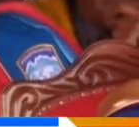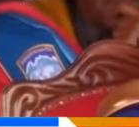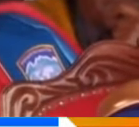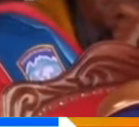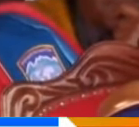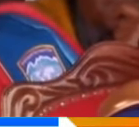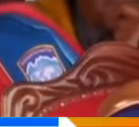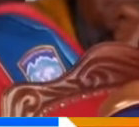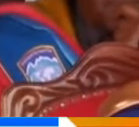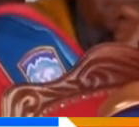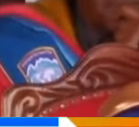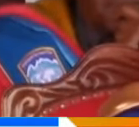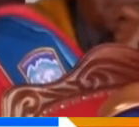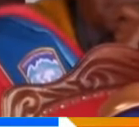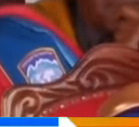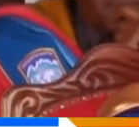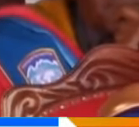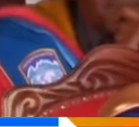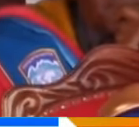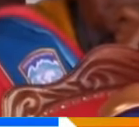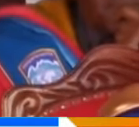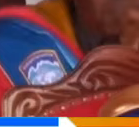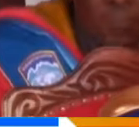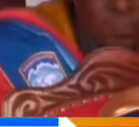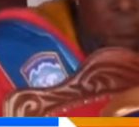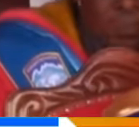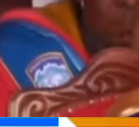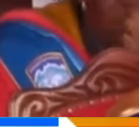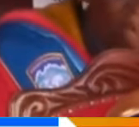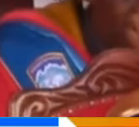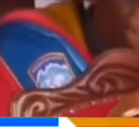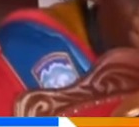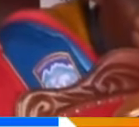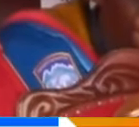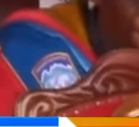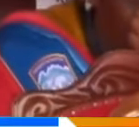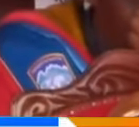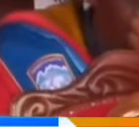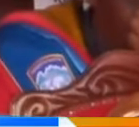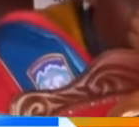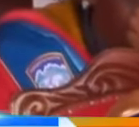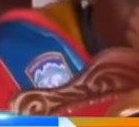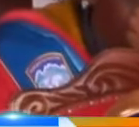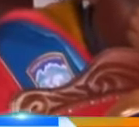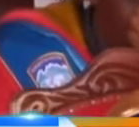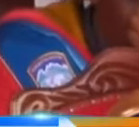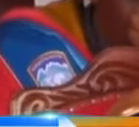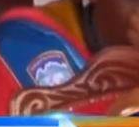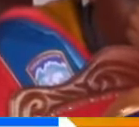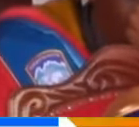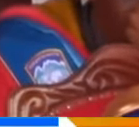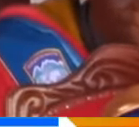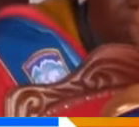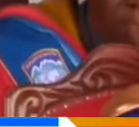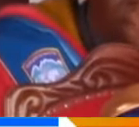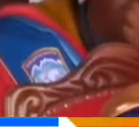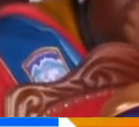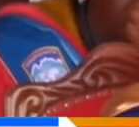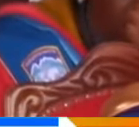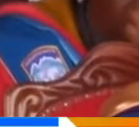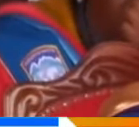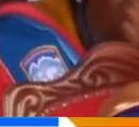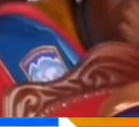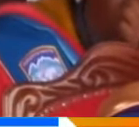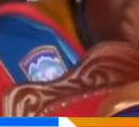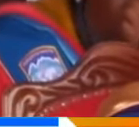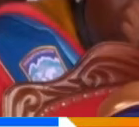journey together. I will not go to the other salutations because the others who talked